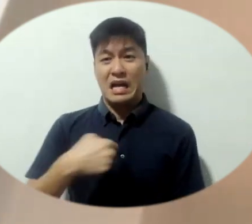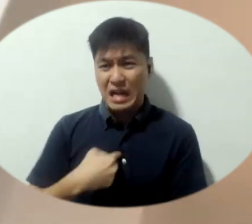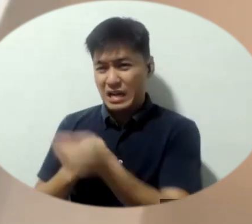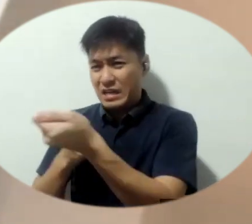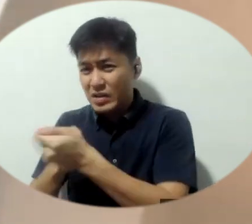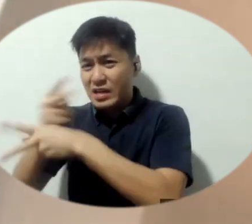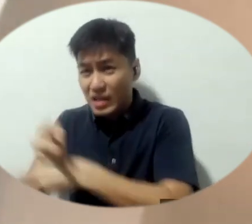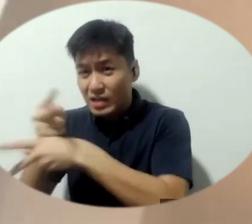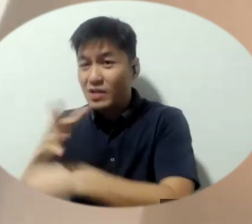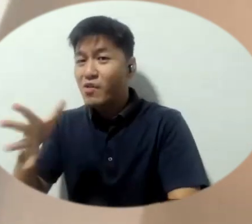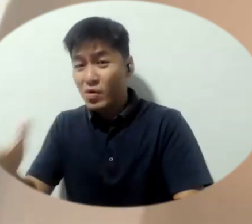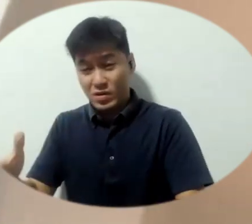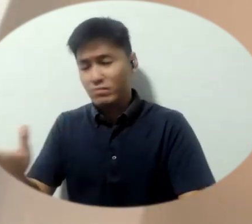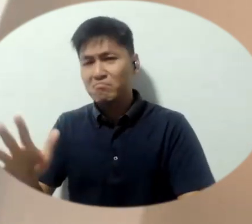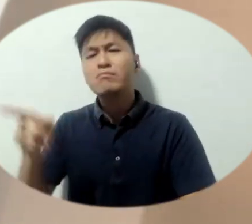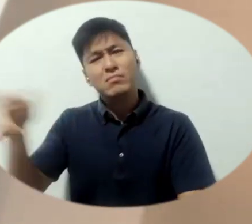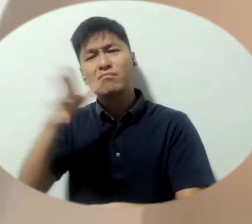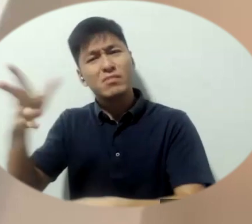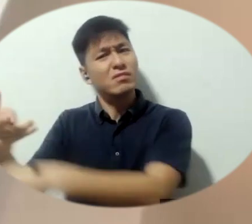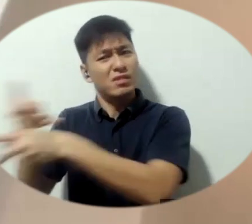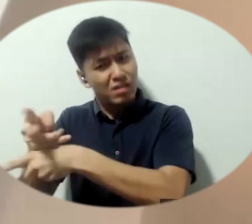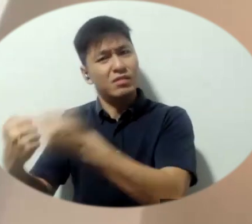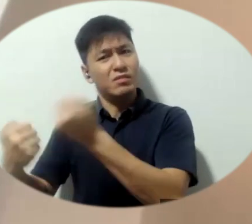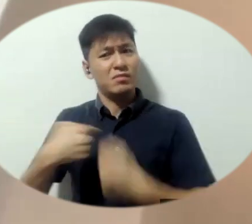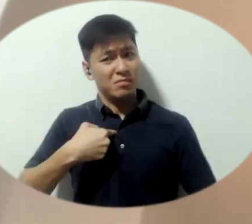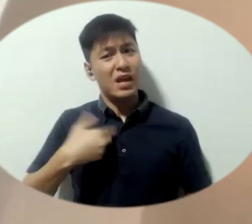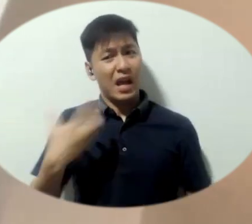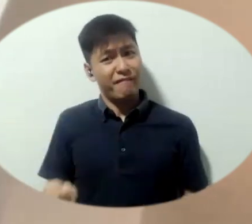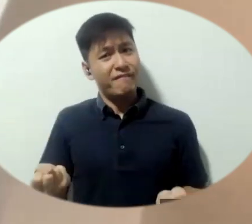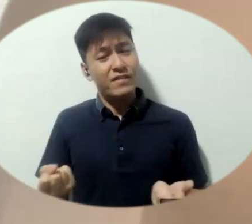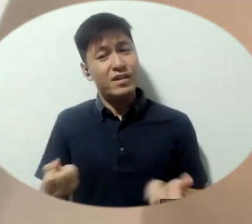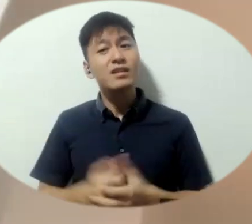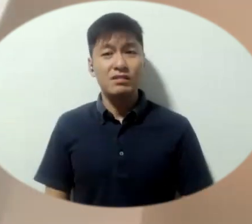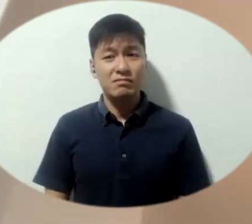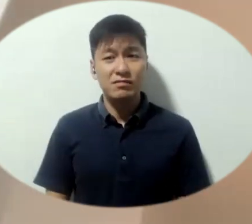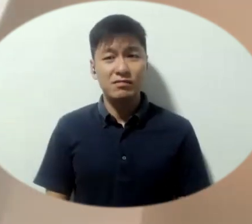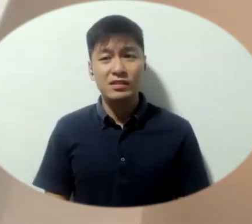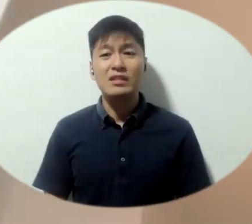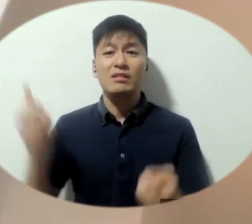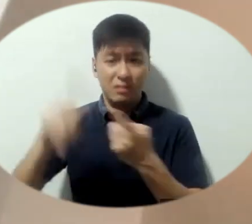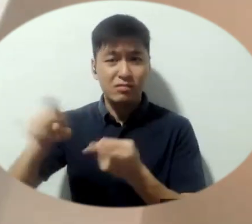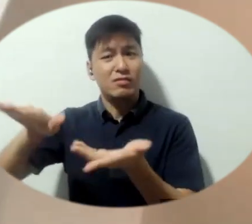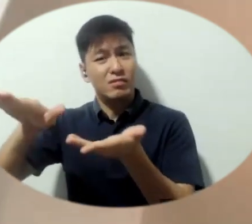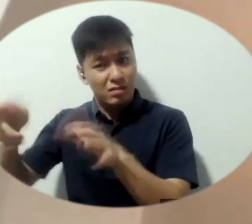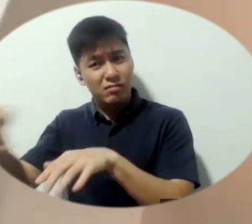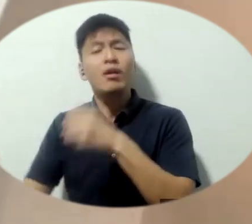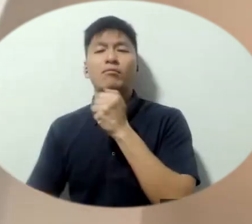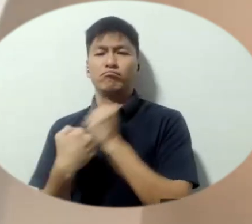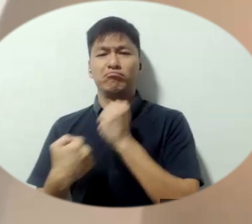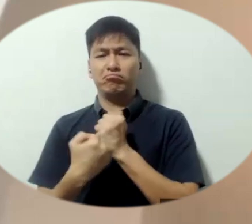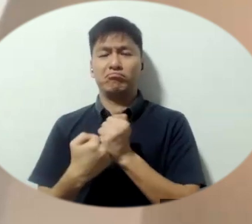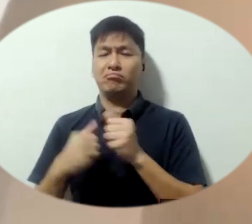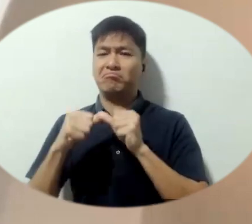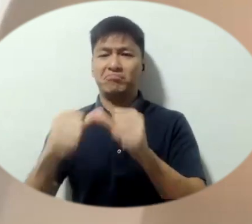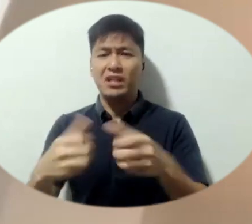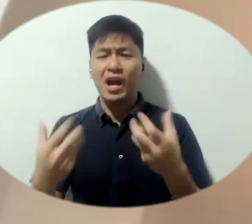till the very last moment, till the very last day. I could see that in her eyes looking at me.